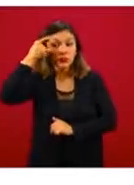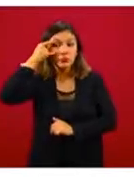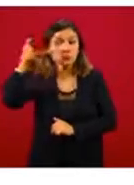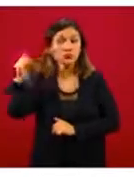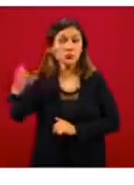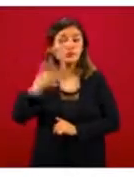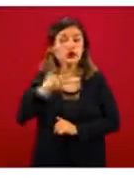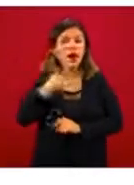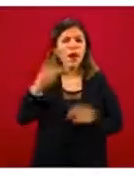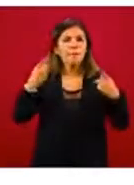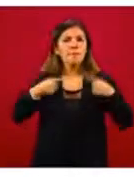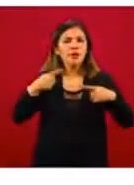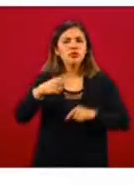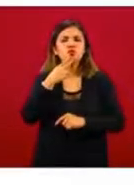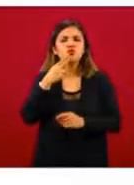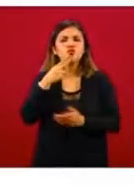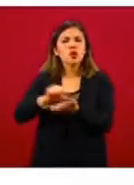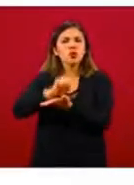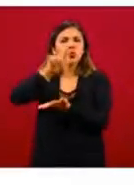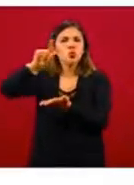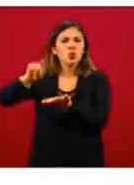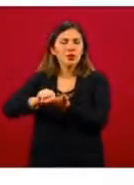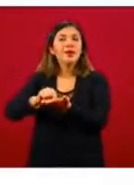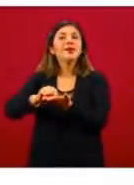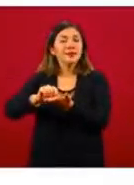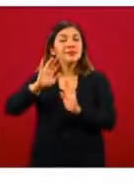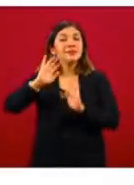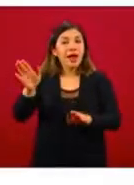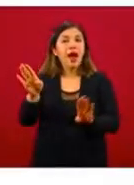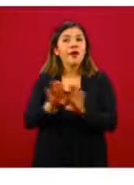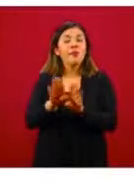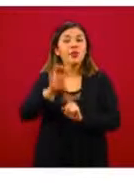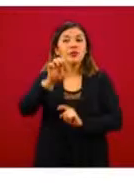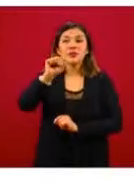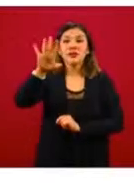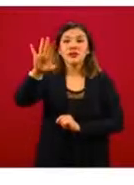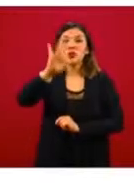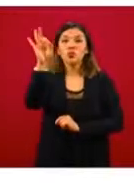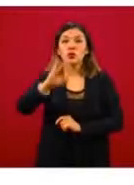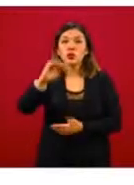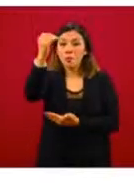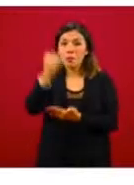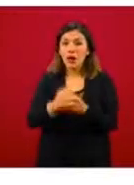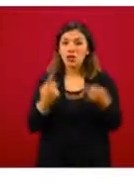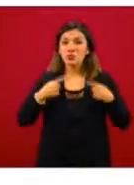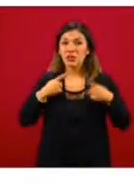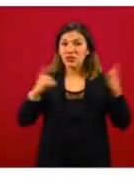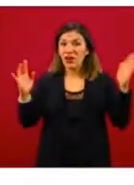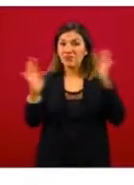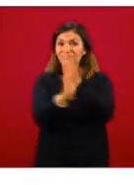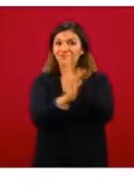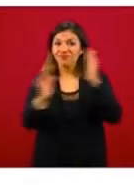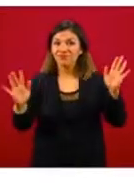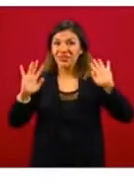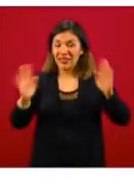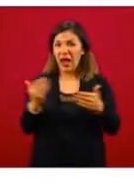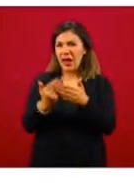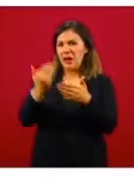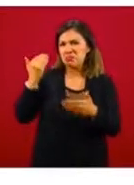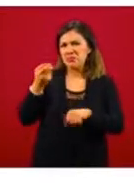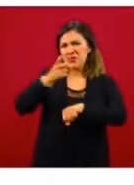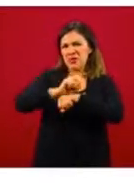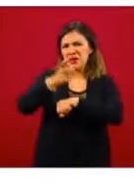in Campeche, even though the Twitter users had managed to pass that 65%